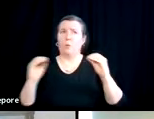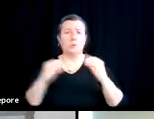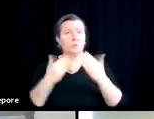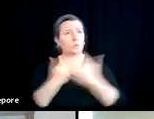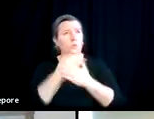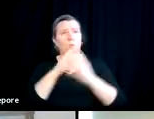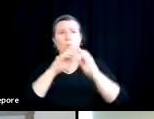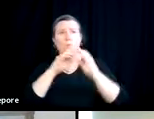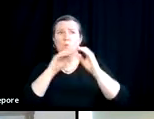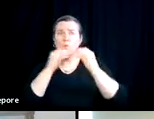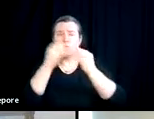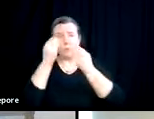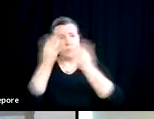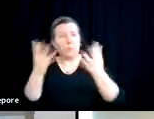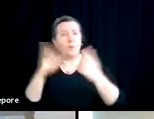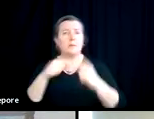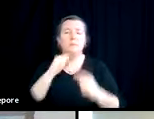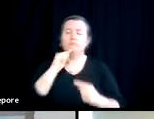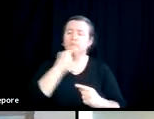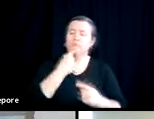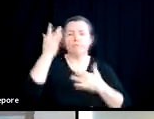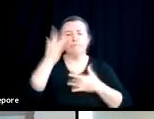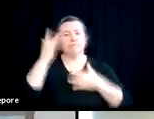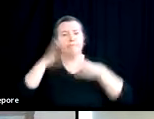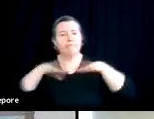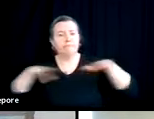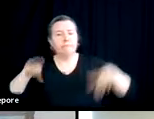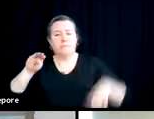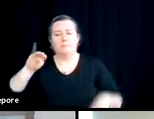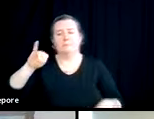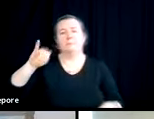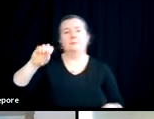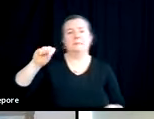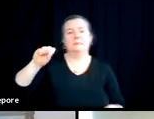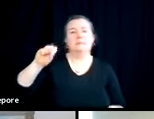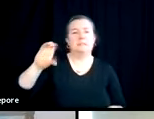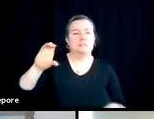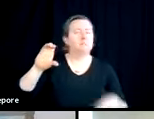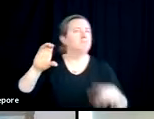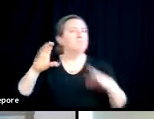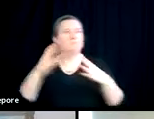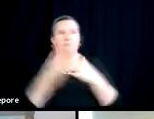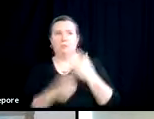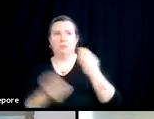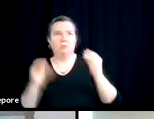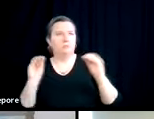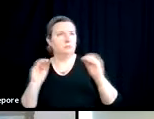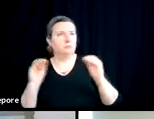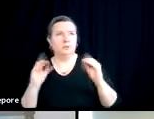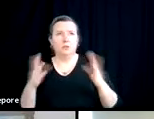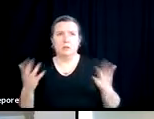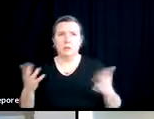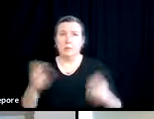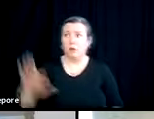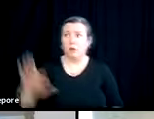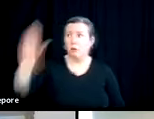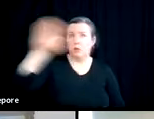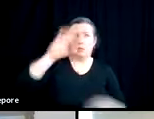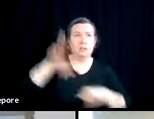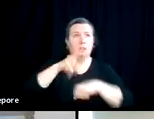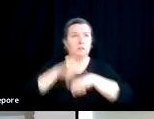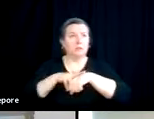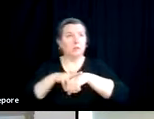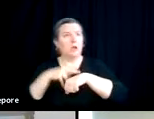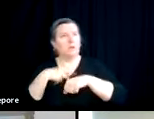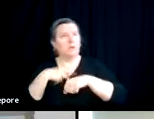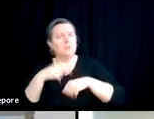flu illnesses or deaths in New Jersey to date this season, but nationally, there have been reports, so New Jersey